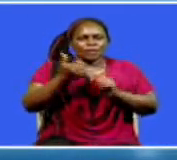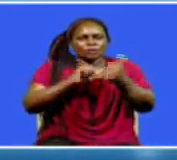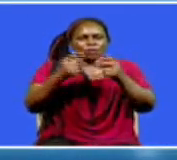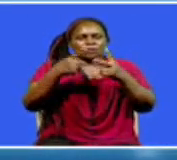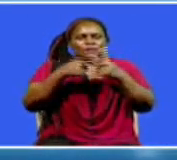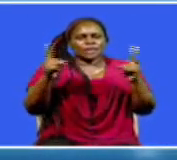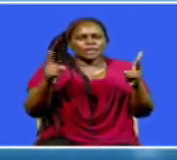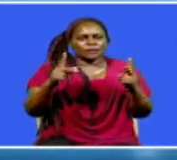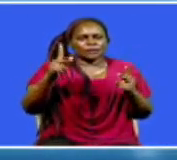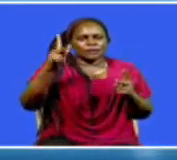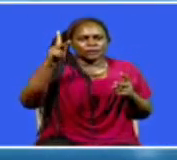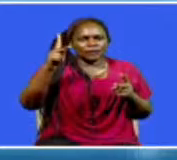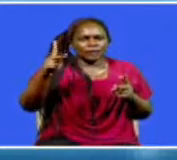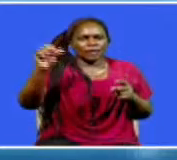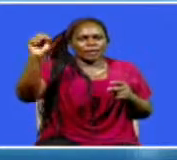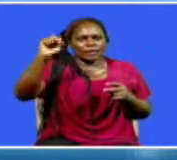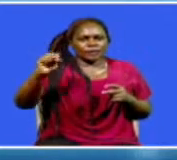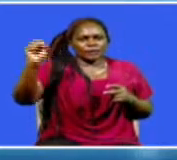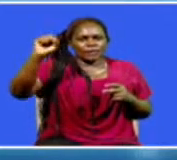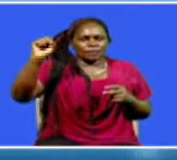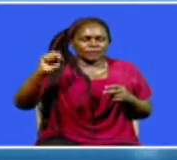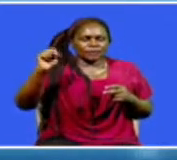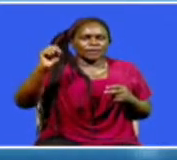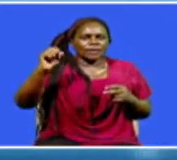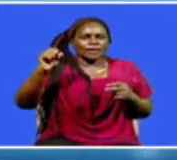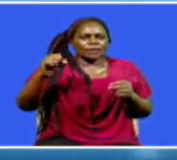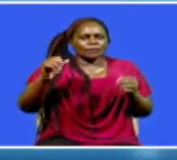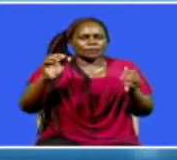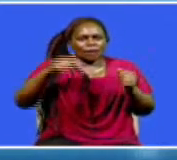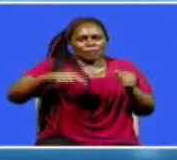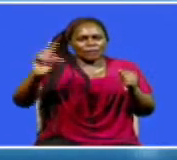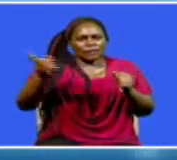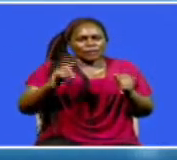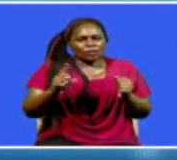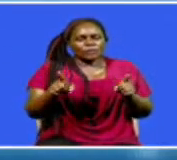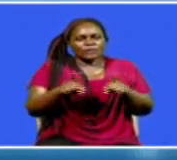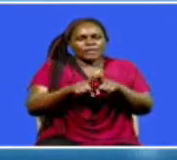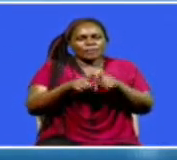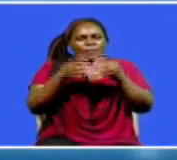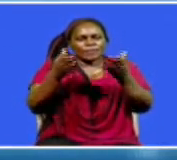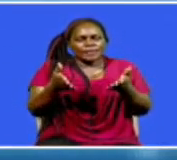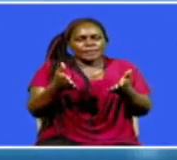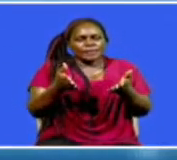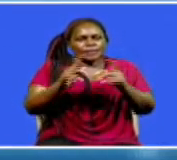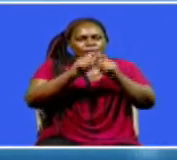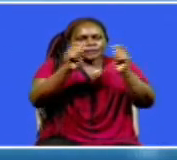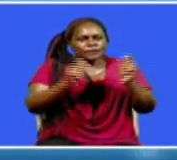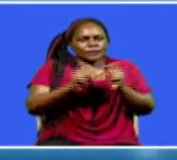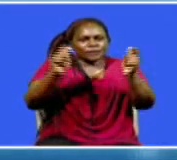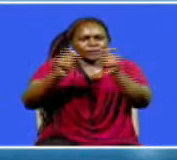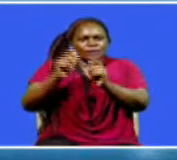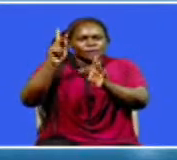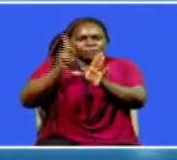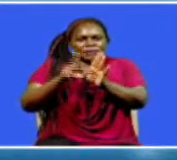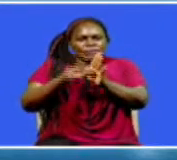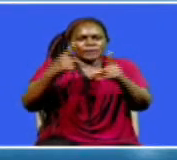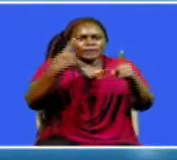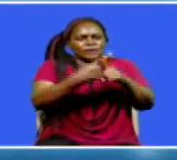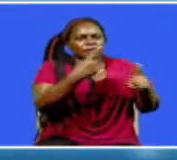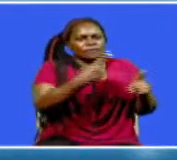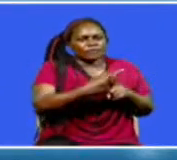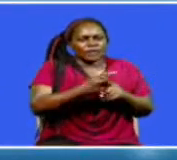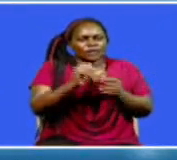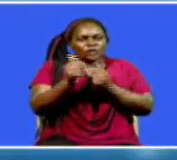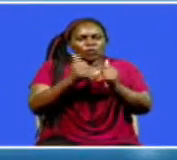kicked off at KSMS Grounds, Nairobi County today. 32 banks teams are taking part in various disciplines